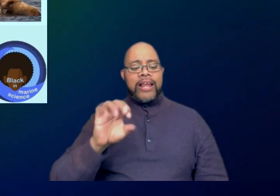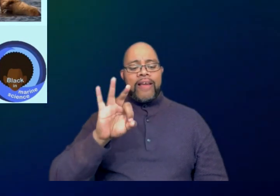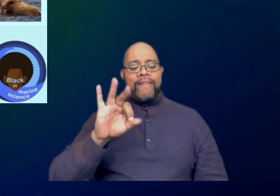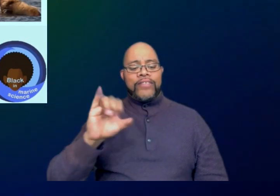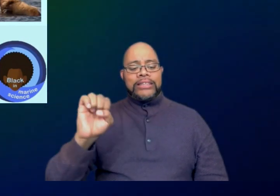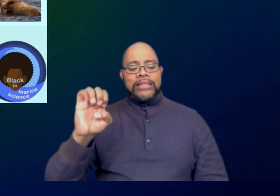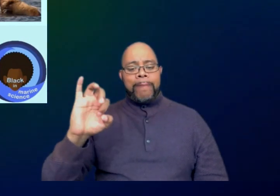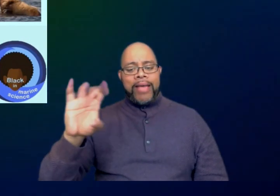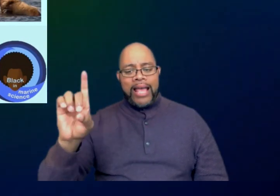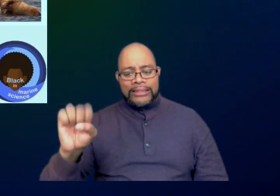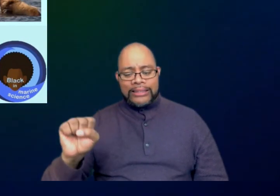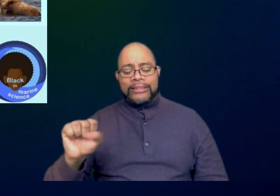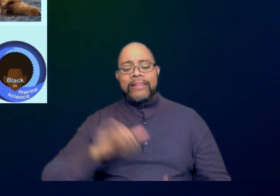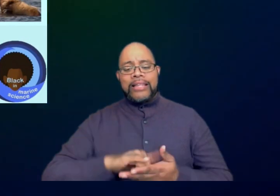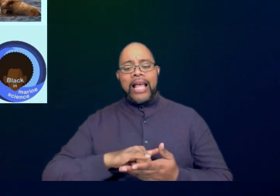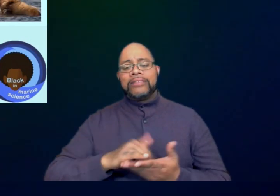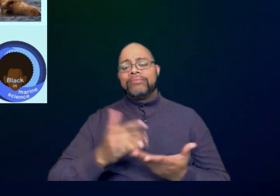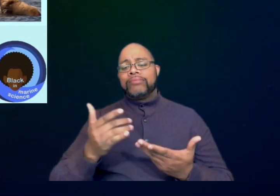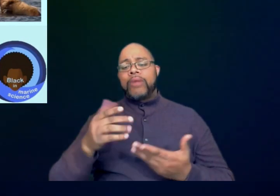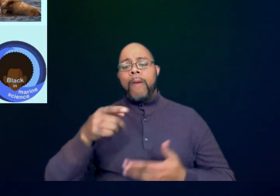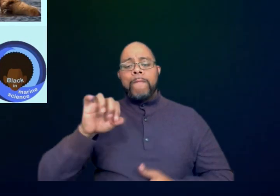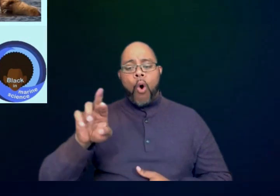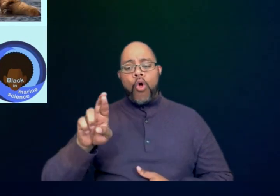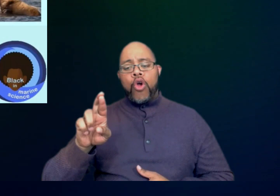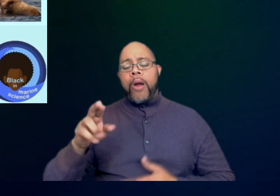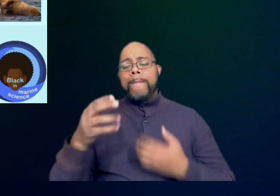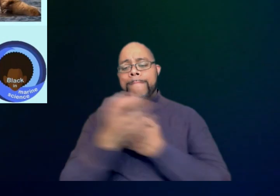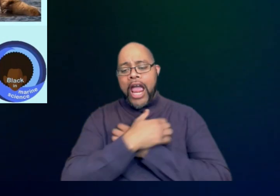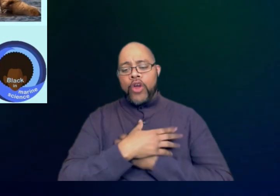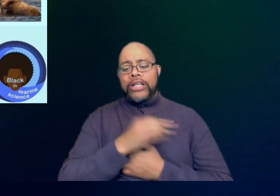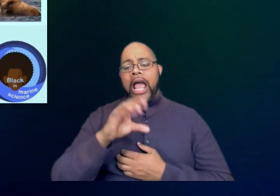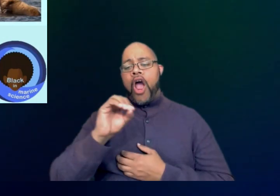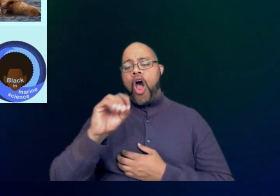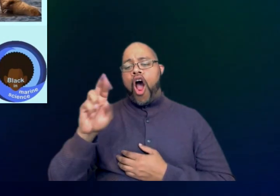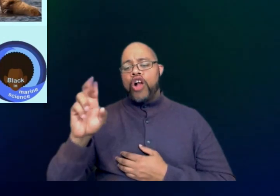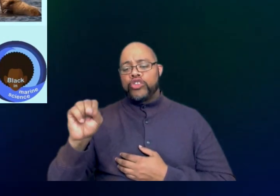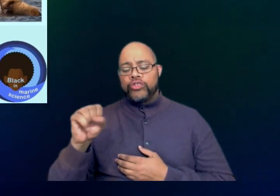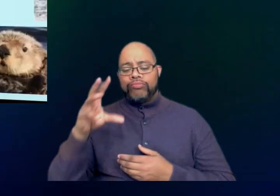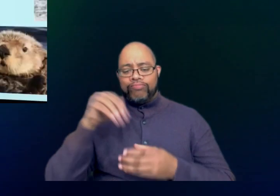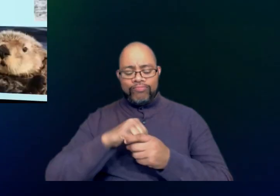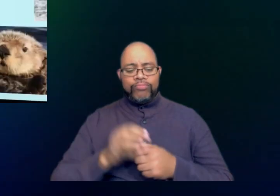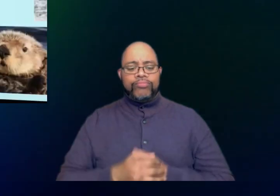fiscipeds, which are just sea otters and polar bears.